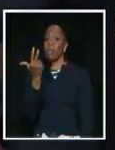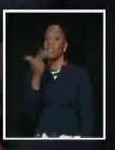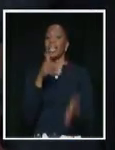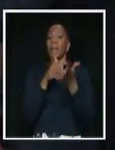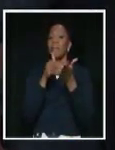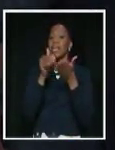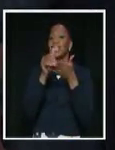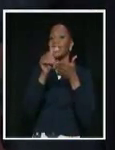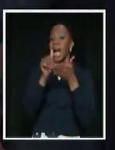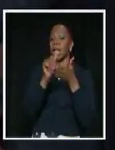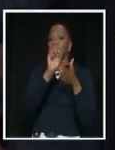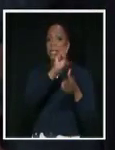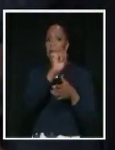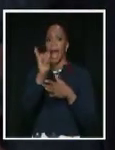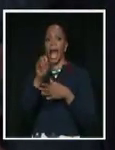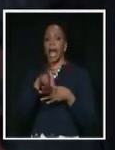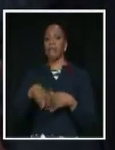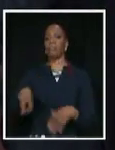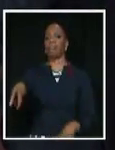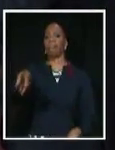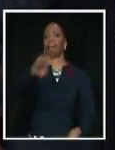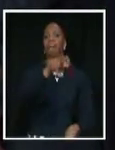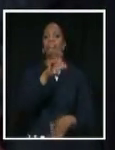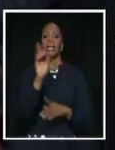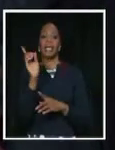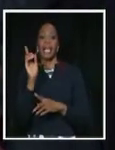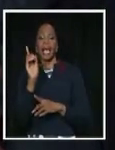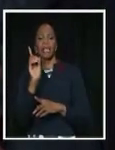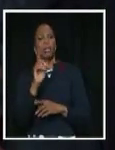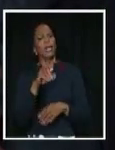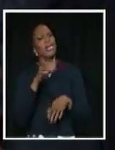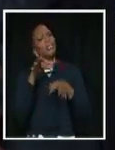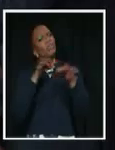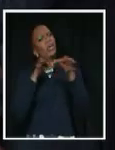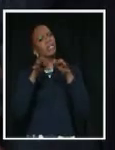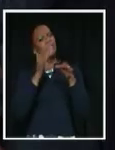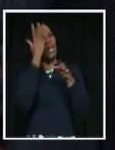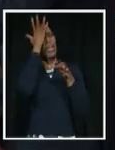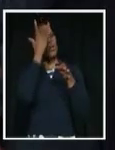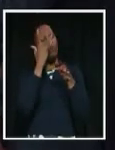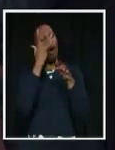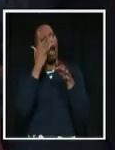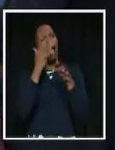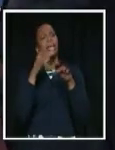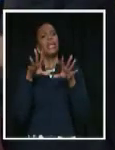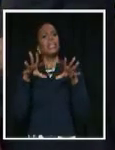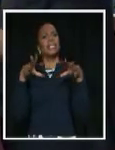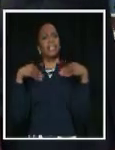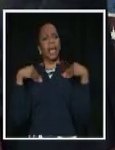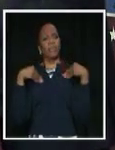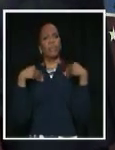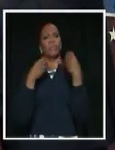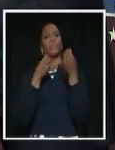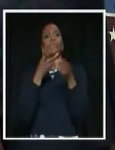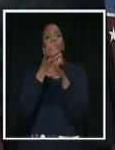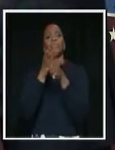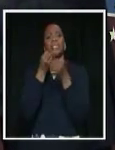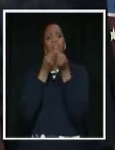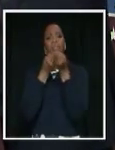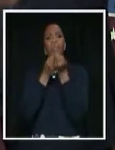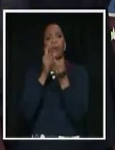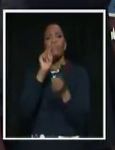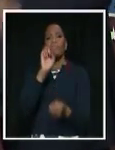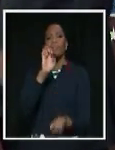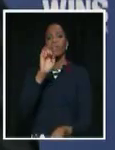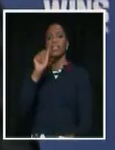went all over Staten Island. Can you explain why it's acceptable to seek Tea Party support when the Tea Party works against the interests of New York City every single day?